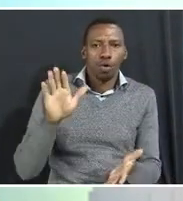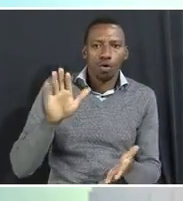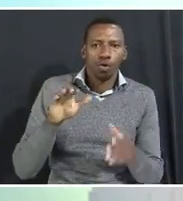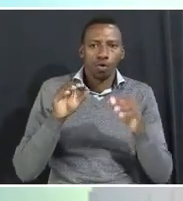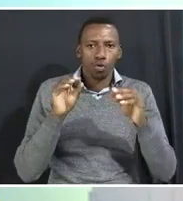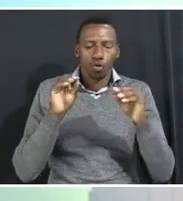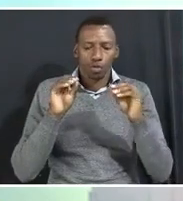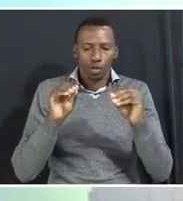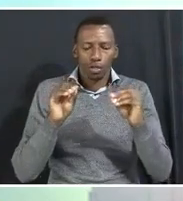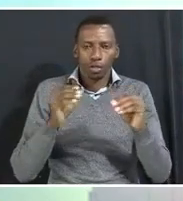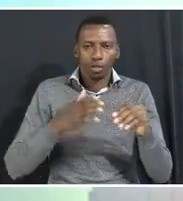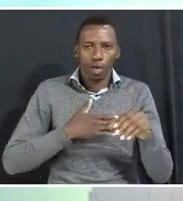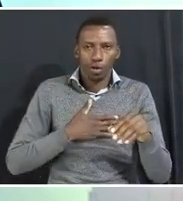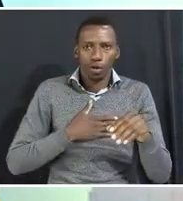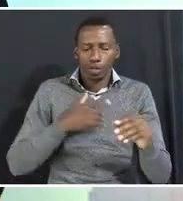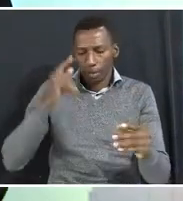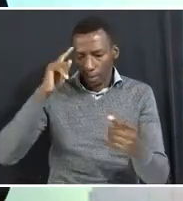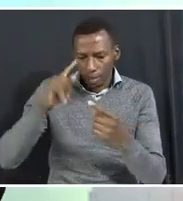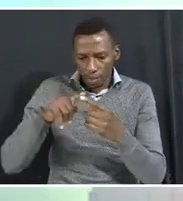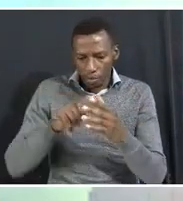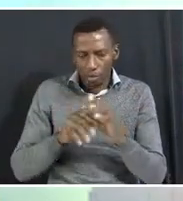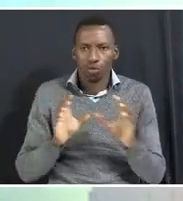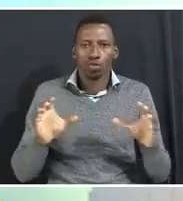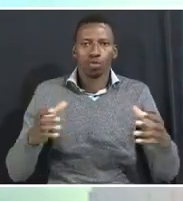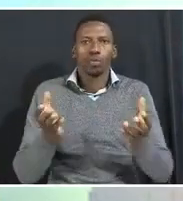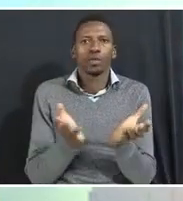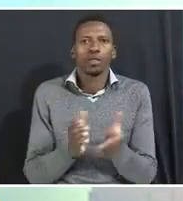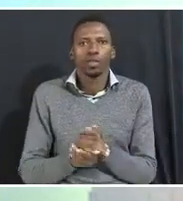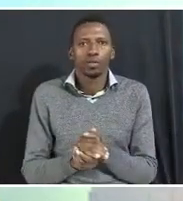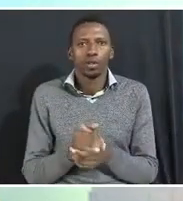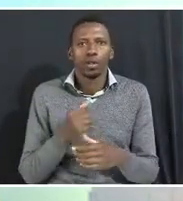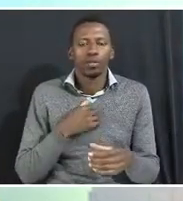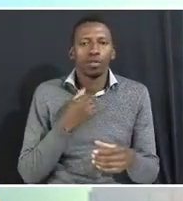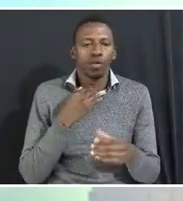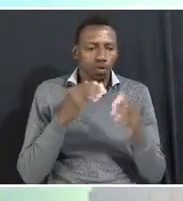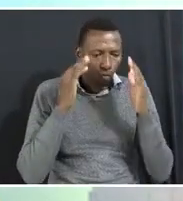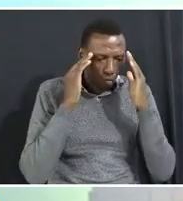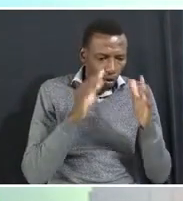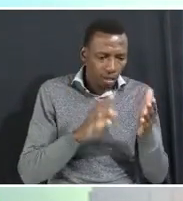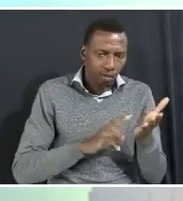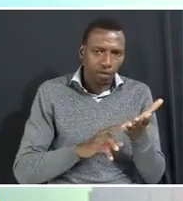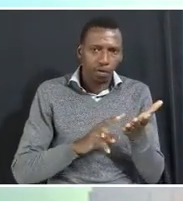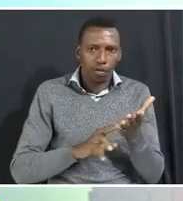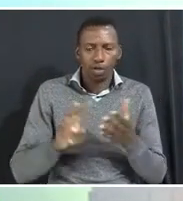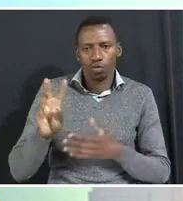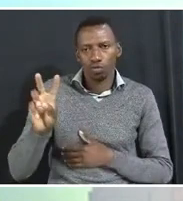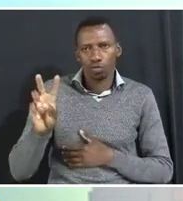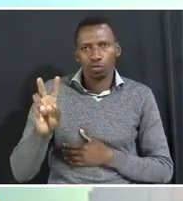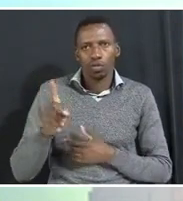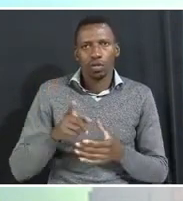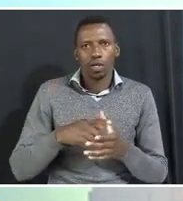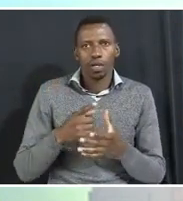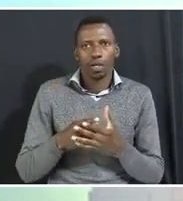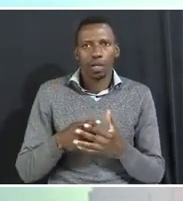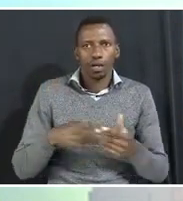teachings are geared towards that end. And I want to look at two verses, and then we